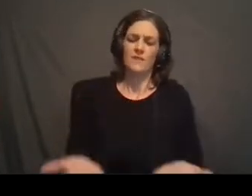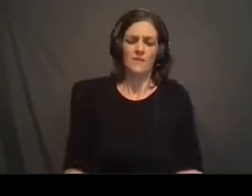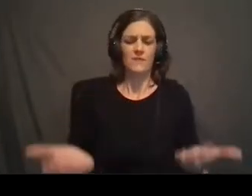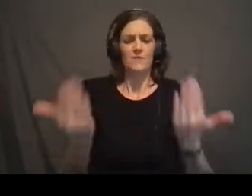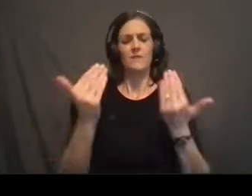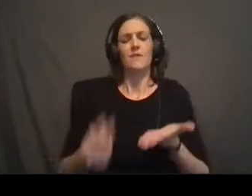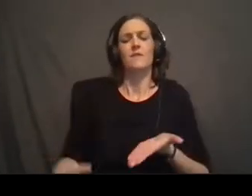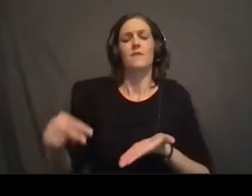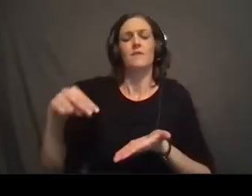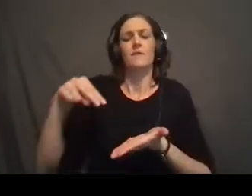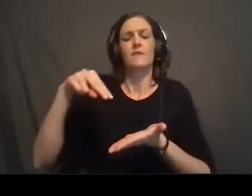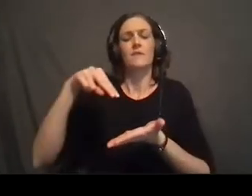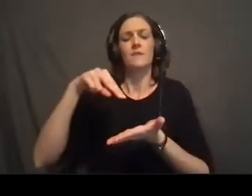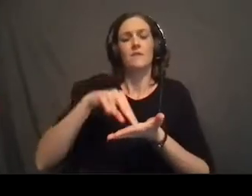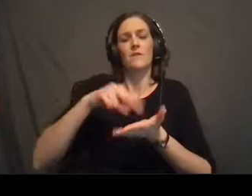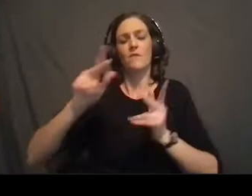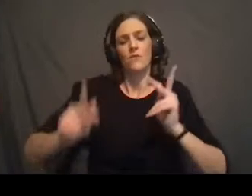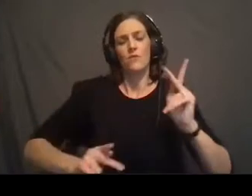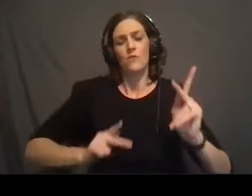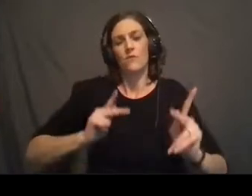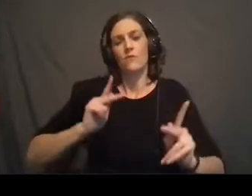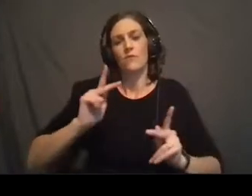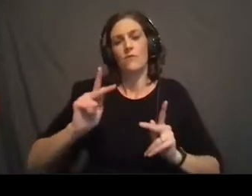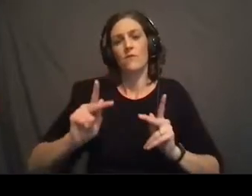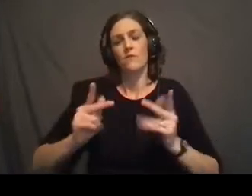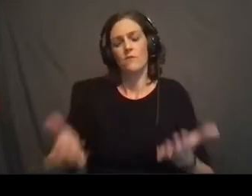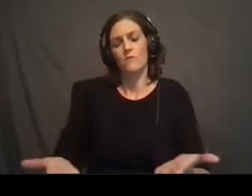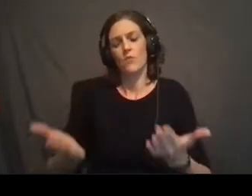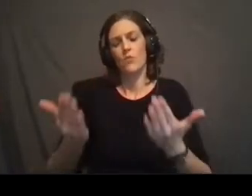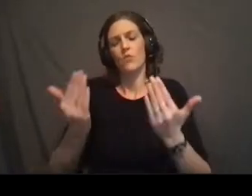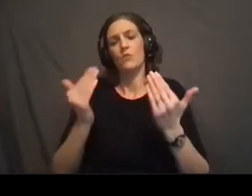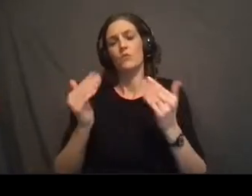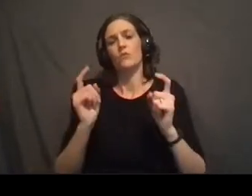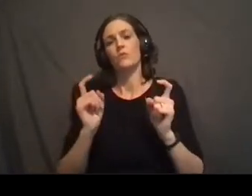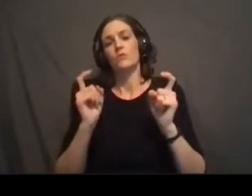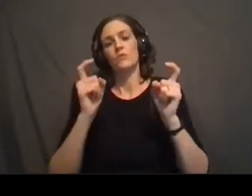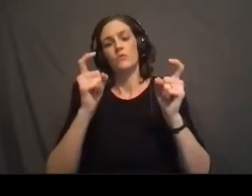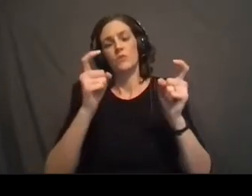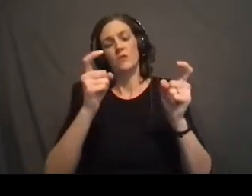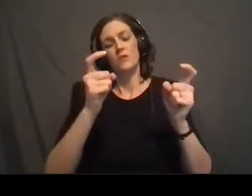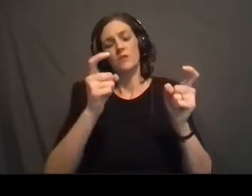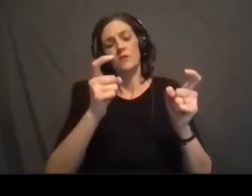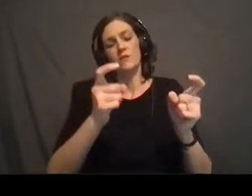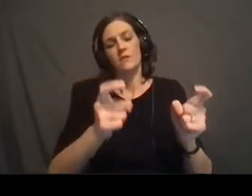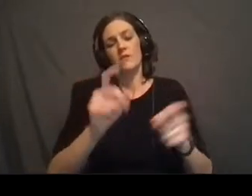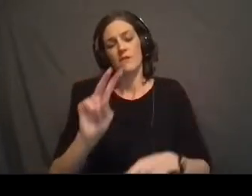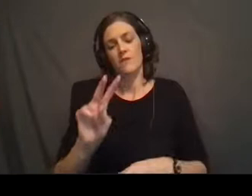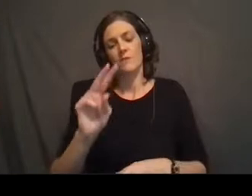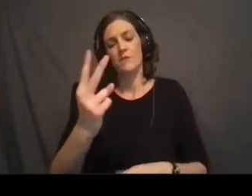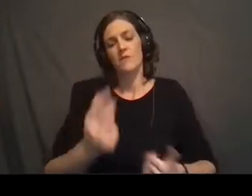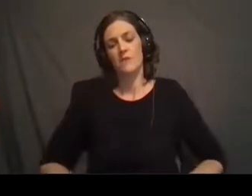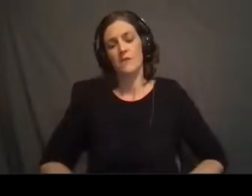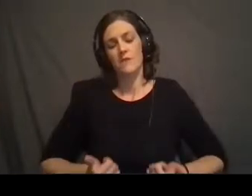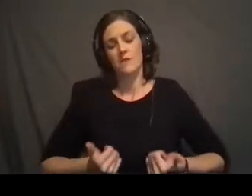the sons of earth, born to give